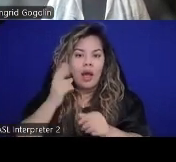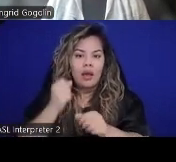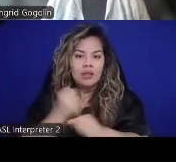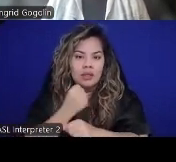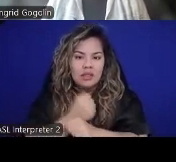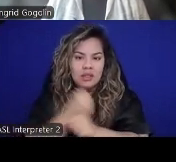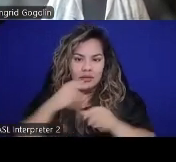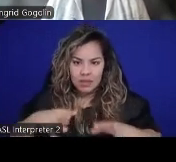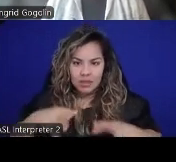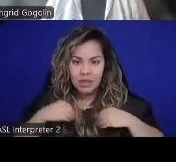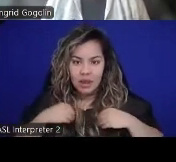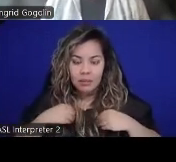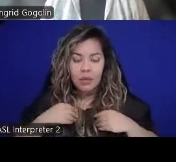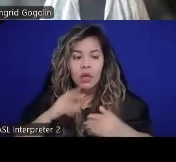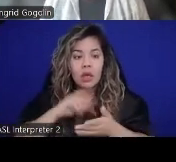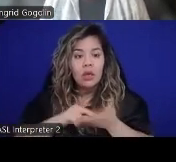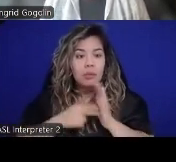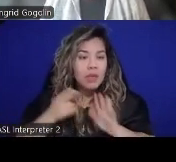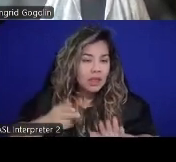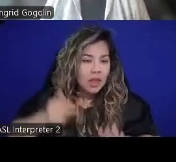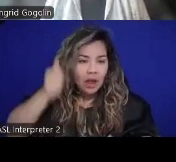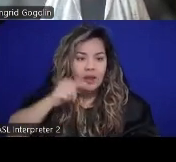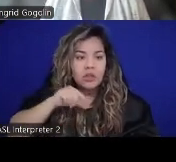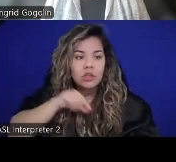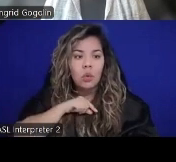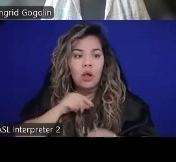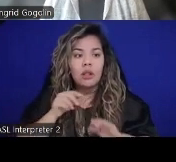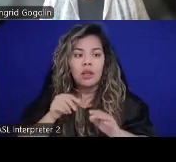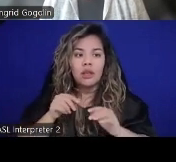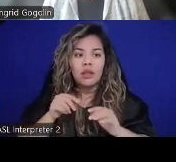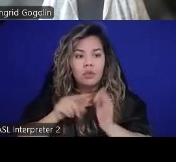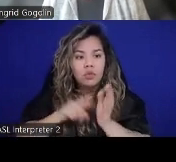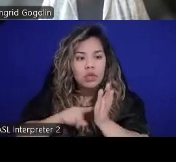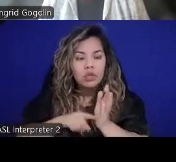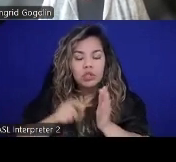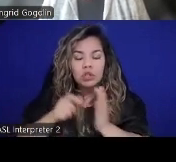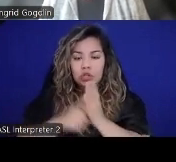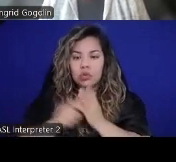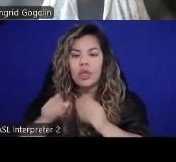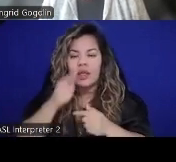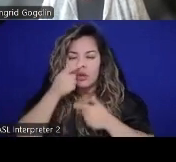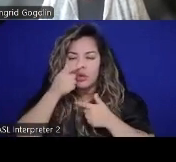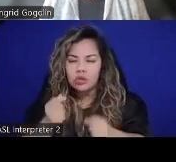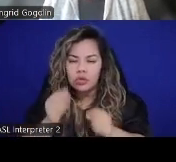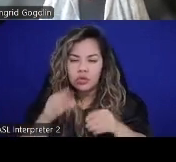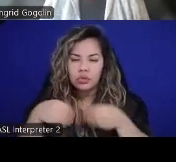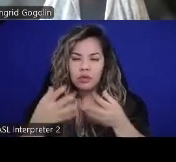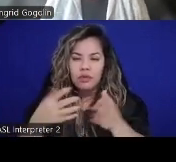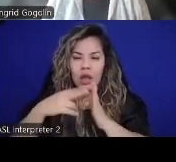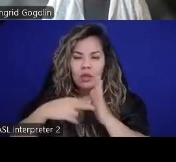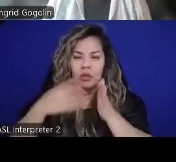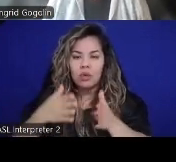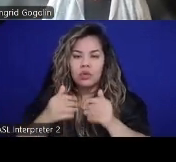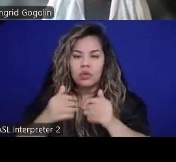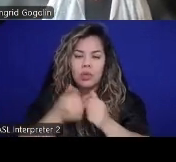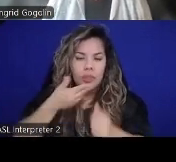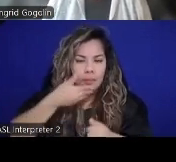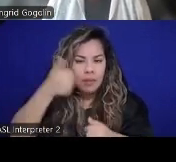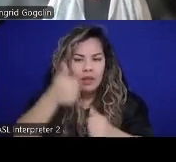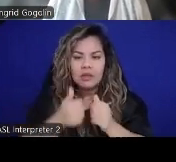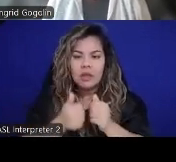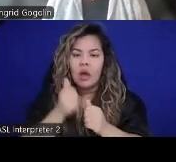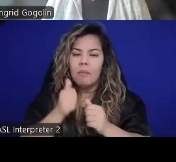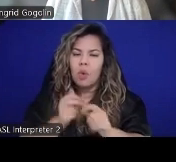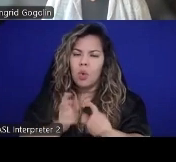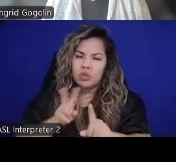the highest quality education research journals, they are interested in providing their readers with the best and most relevant research results,